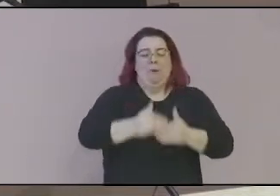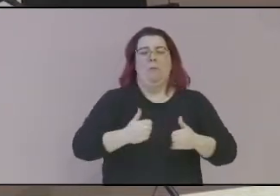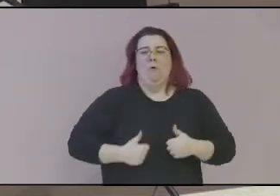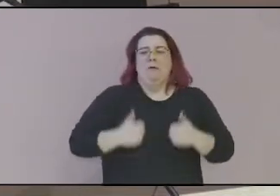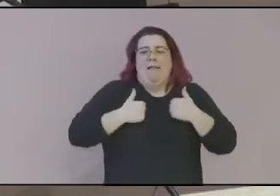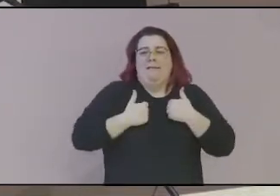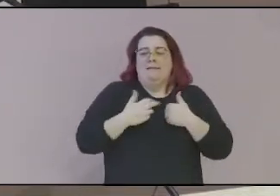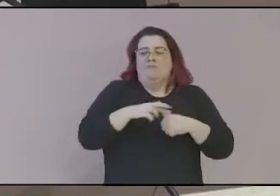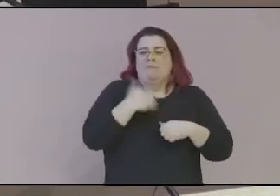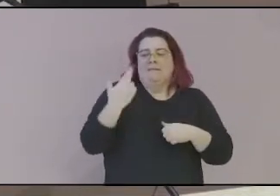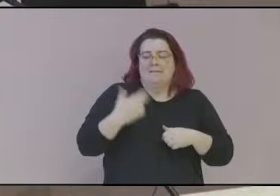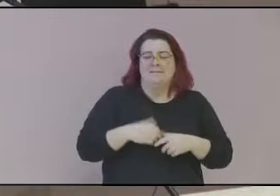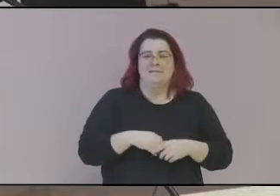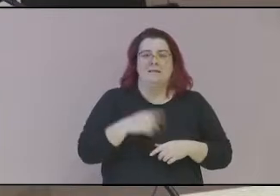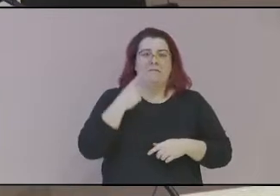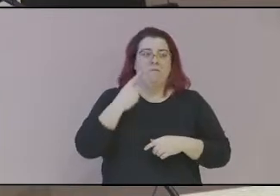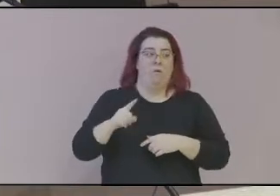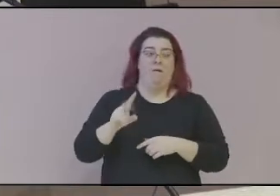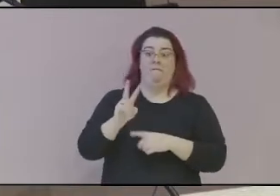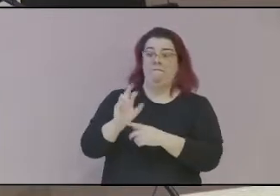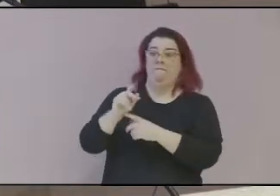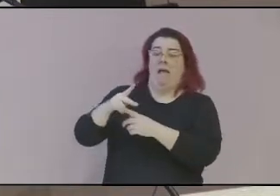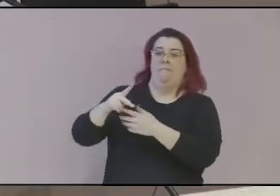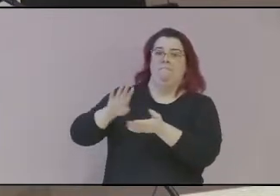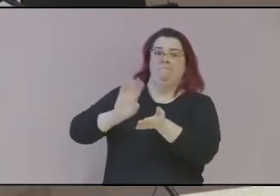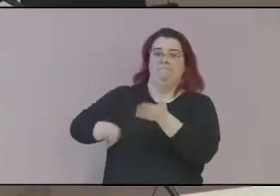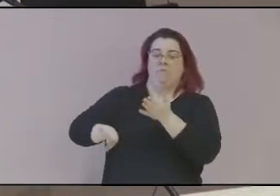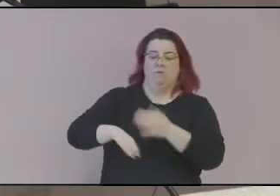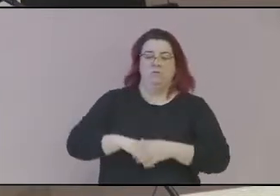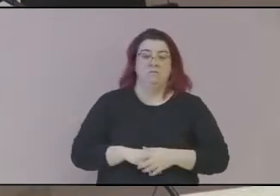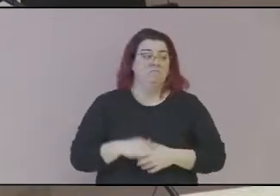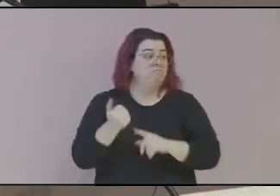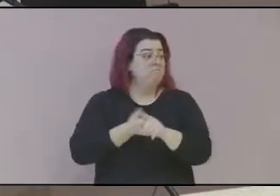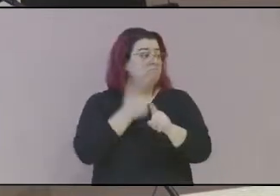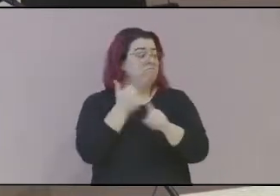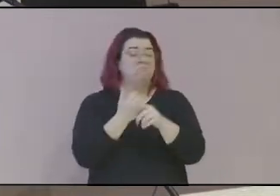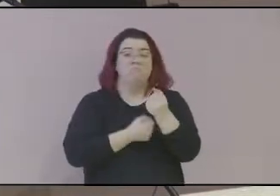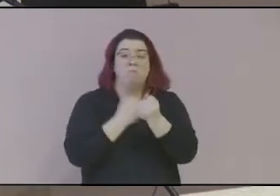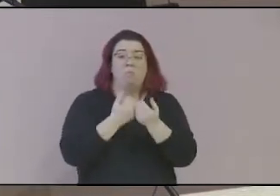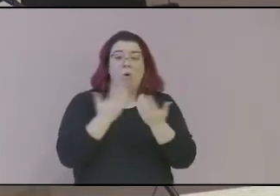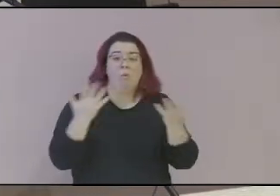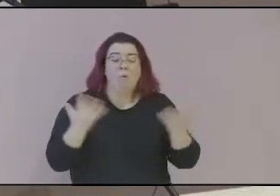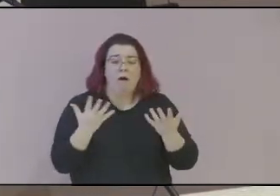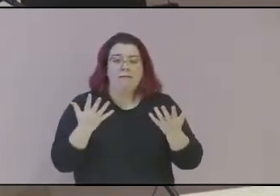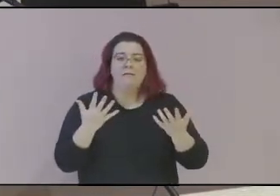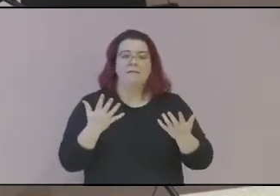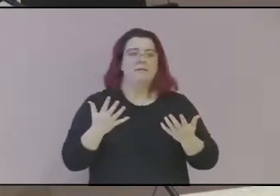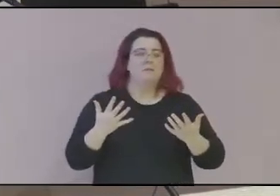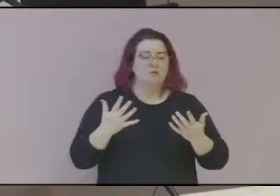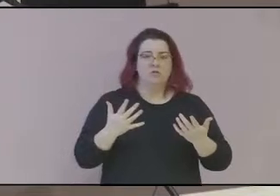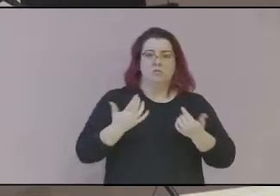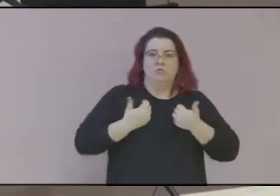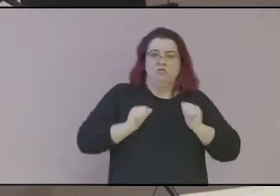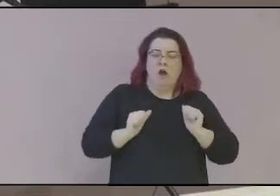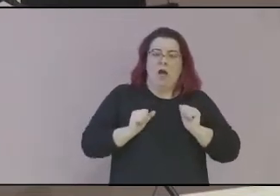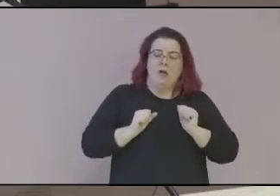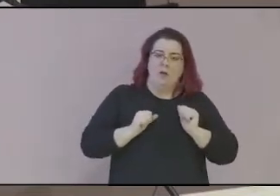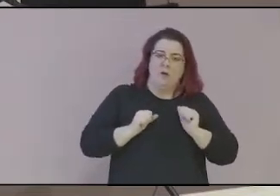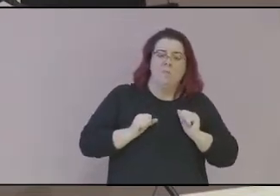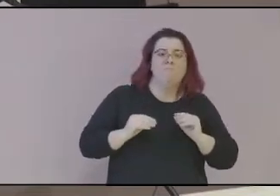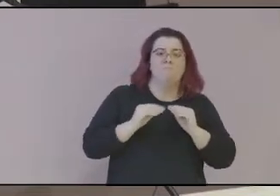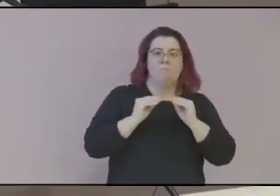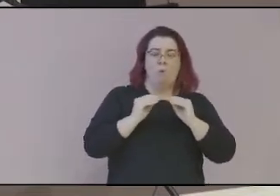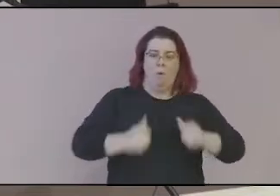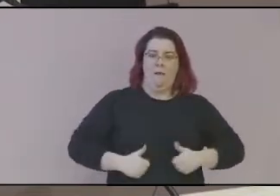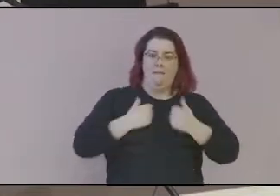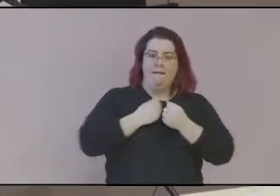ventilator exclusion criteria. He supports the principle of optimizing the number of lives saved. So that's